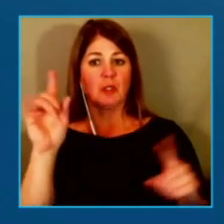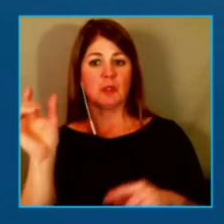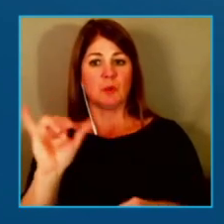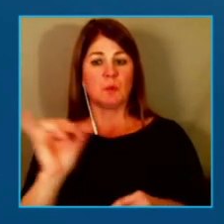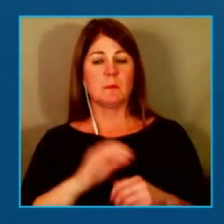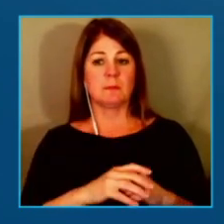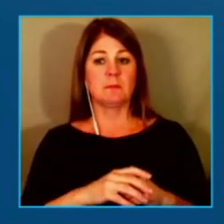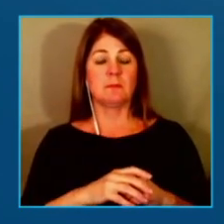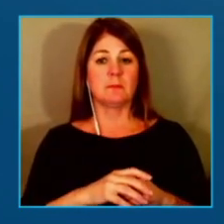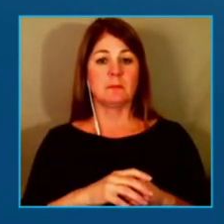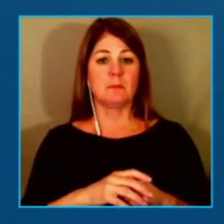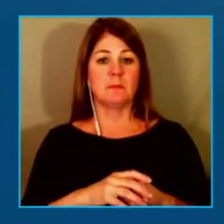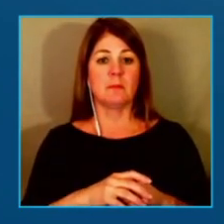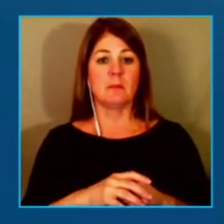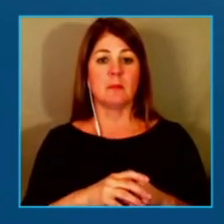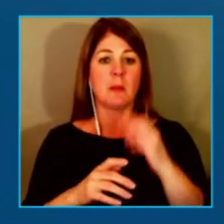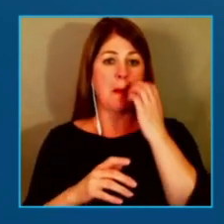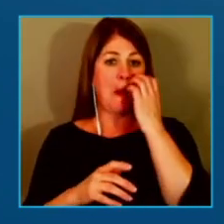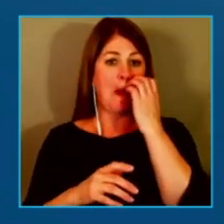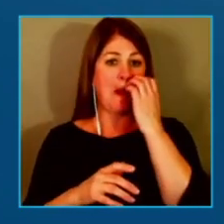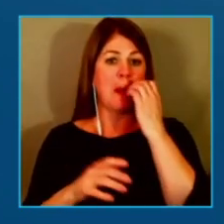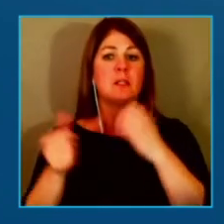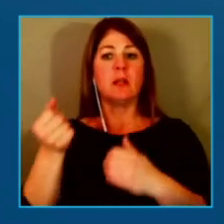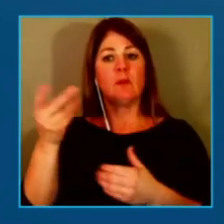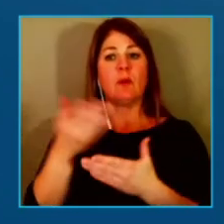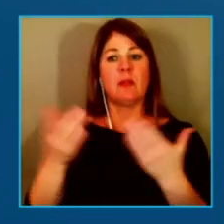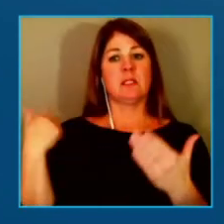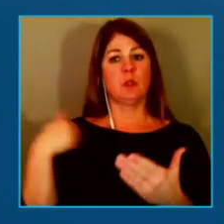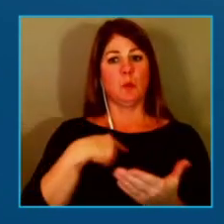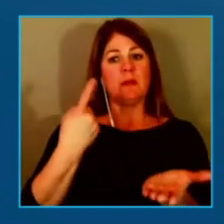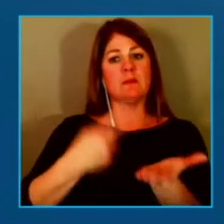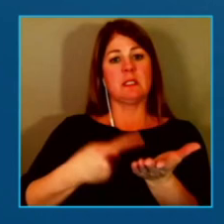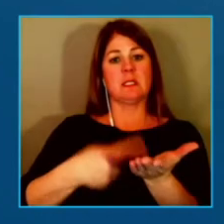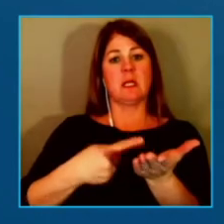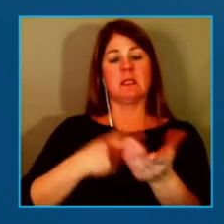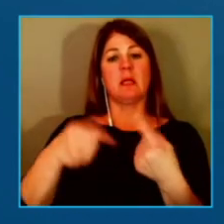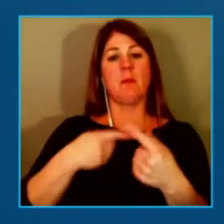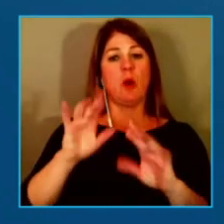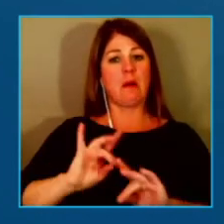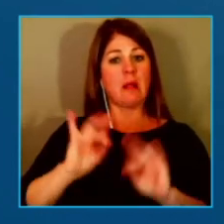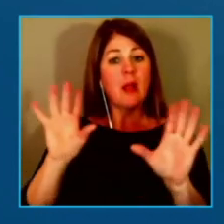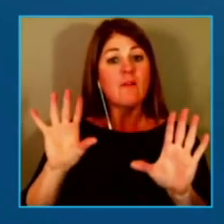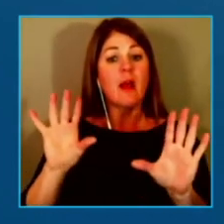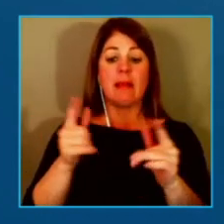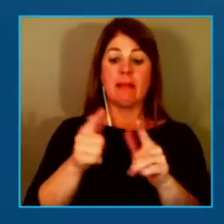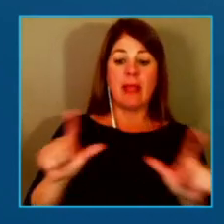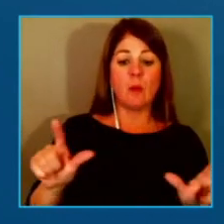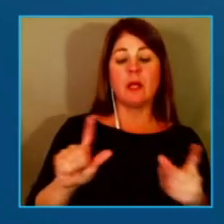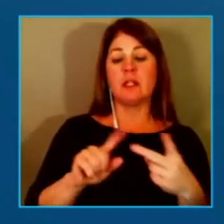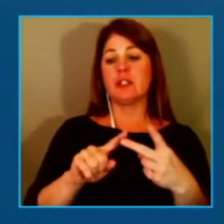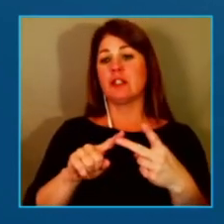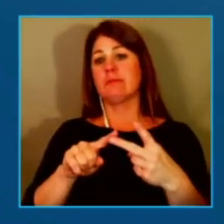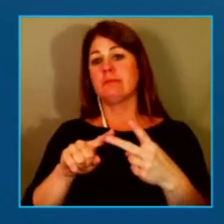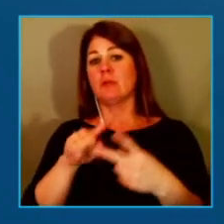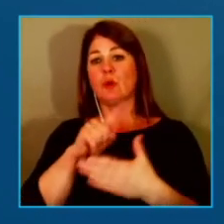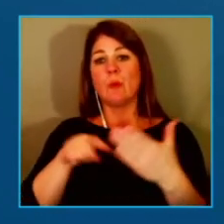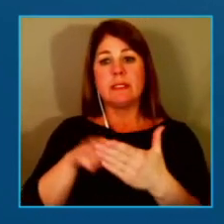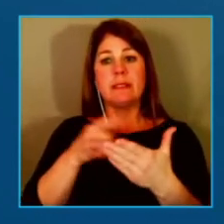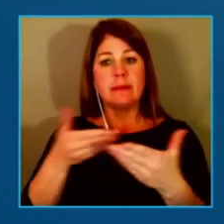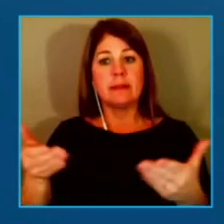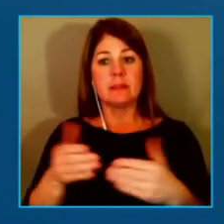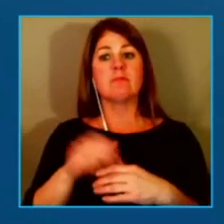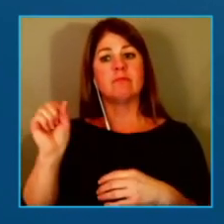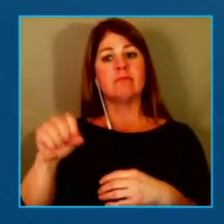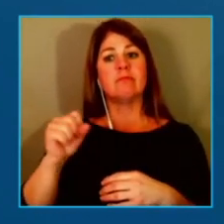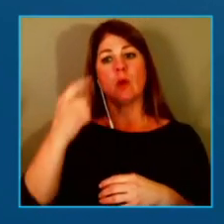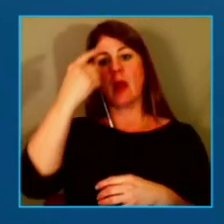think technically there have been a few things we've talked about clarifying the language, correcting something here and there. And yeah, I think